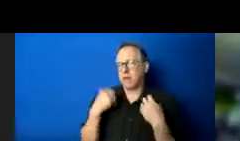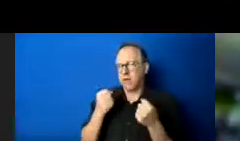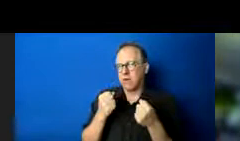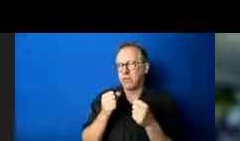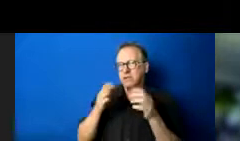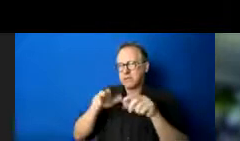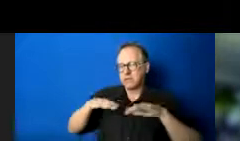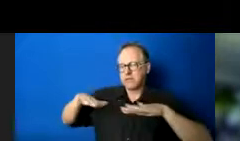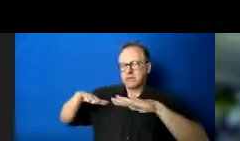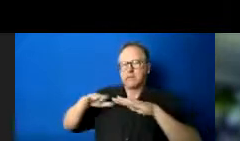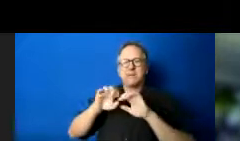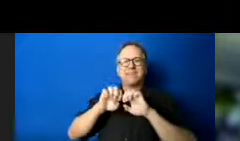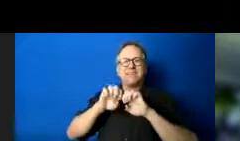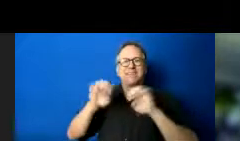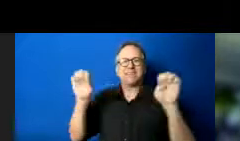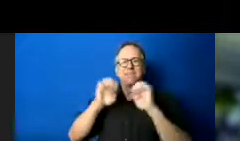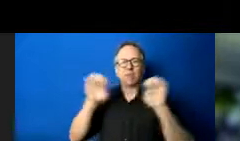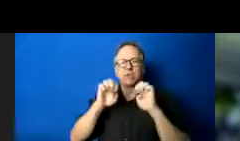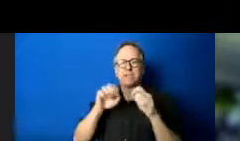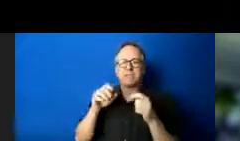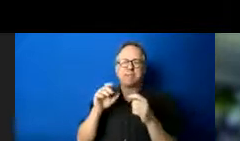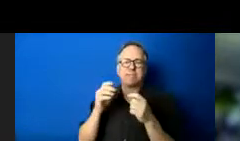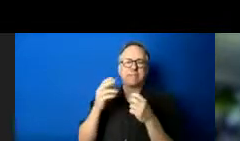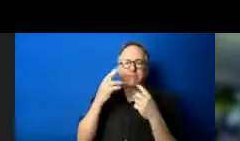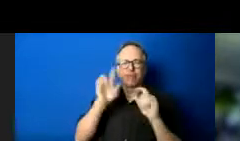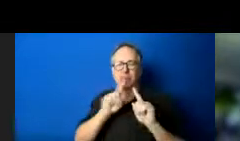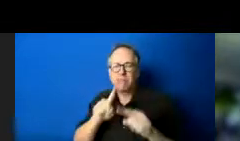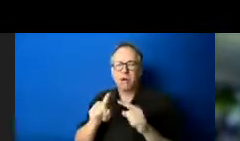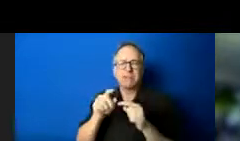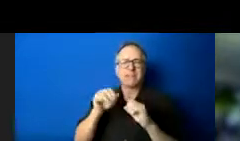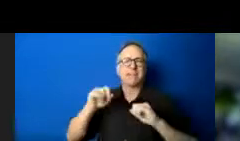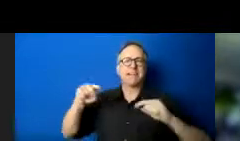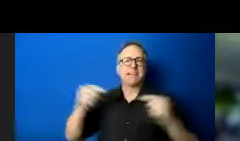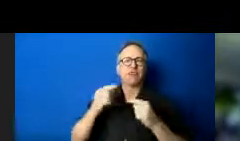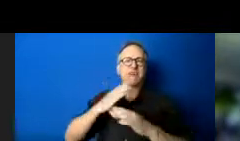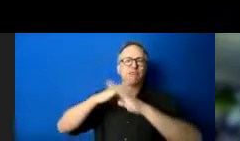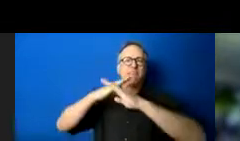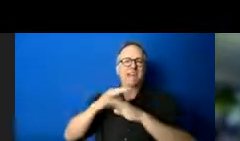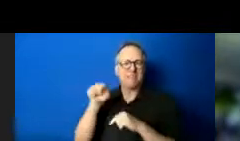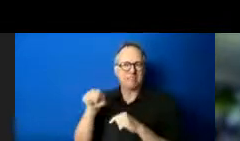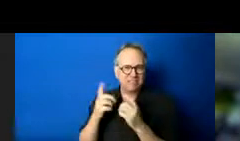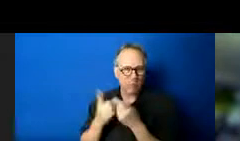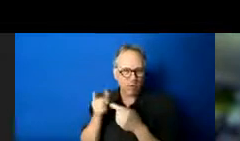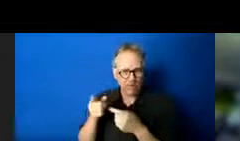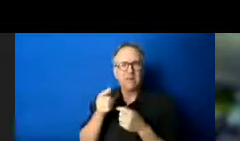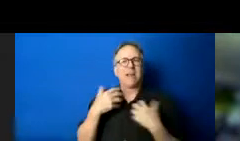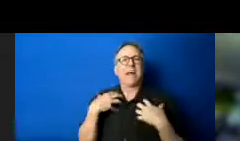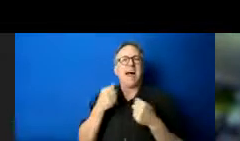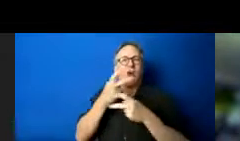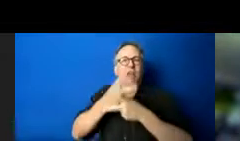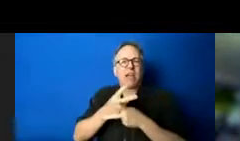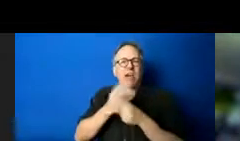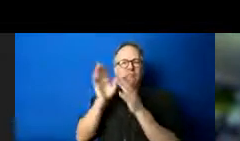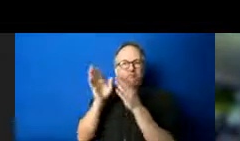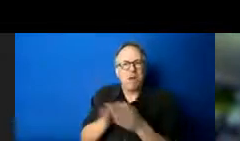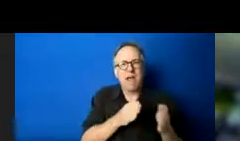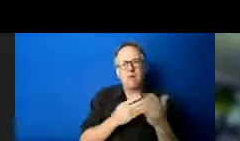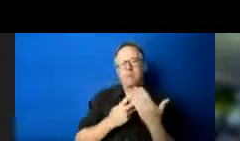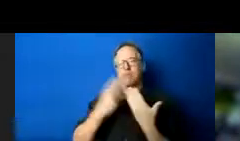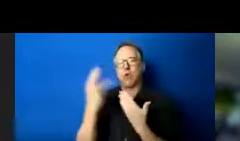for Emergency Preparedness, Response, and Injury Prevention, and specifically in the Healthcare Preparedness